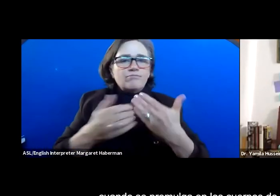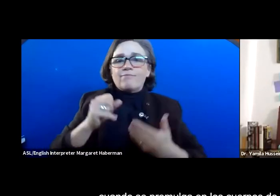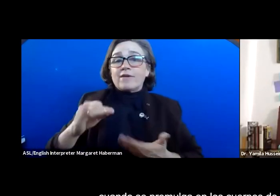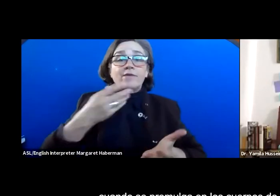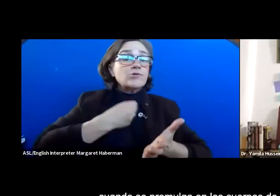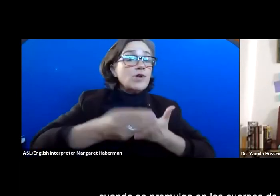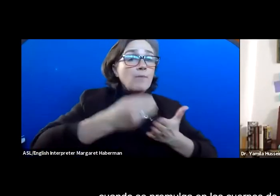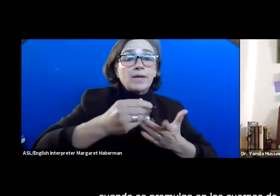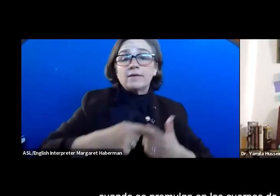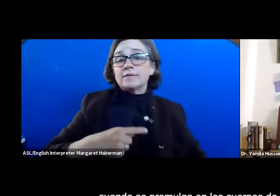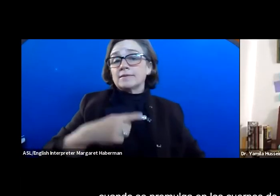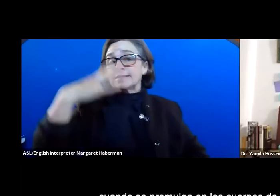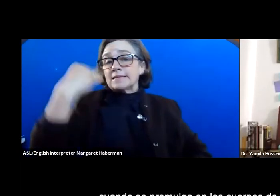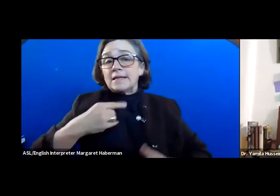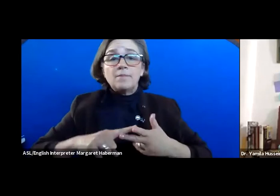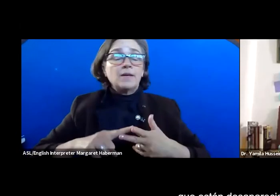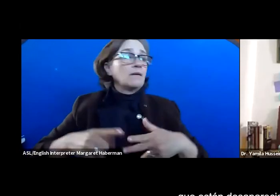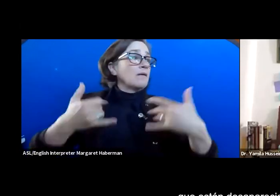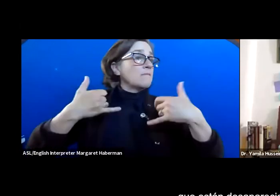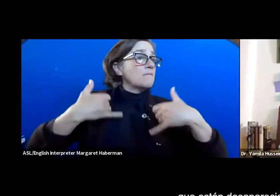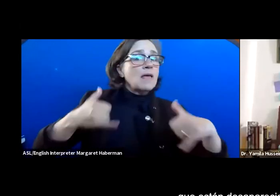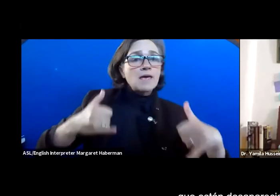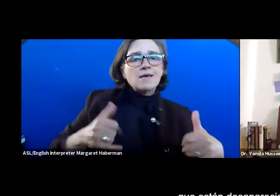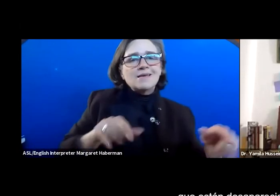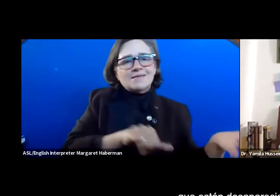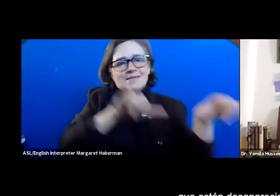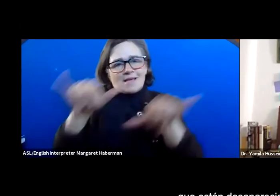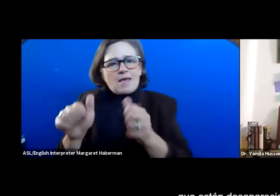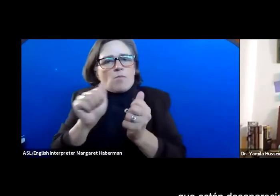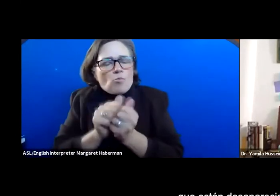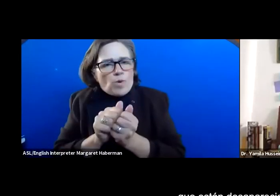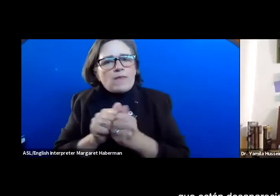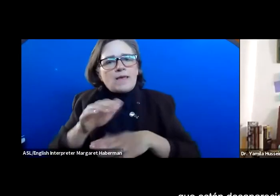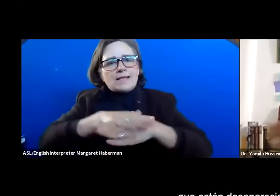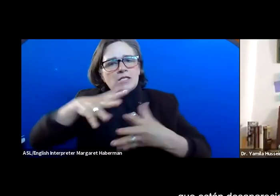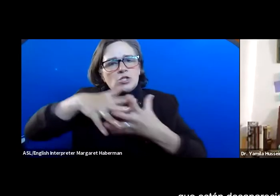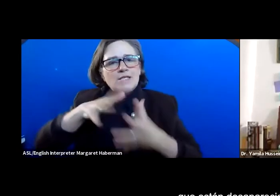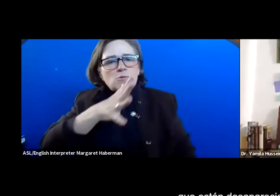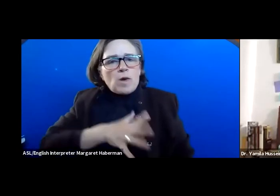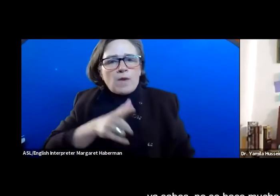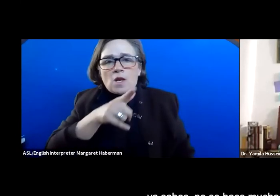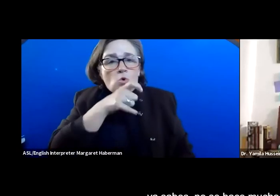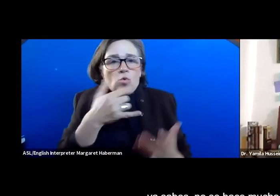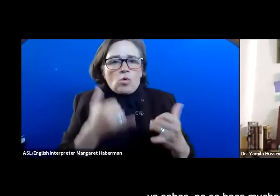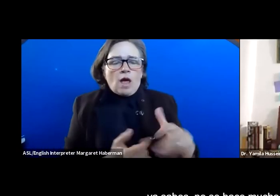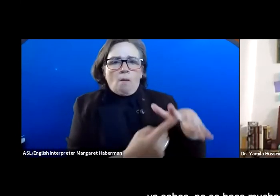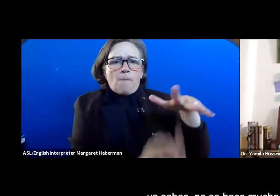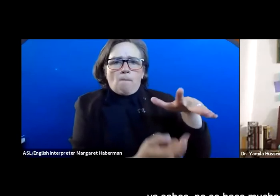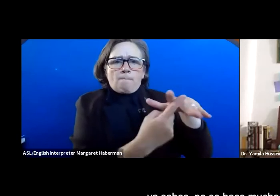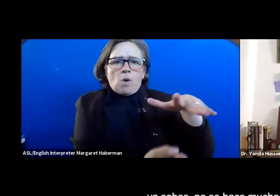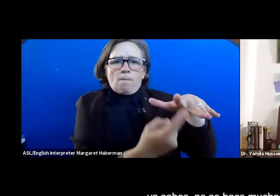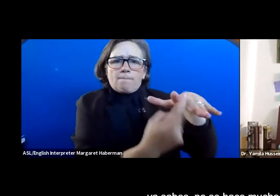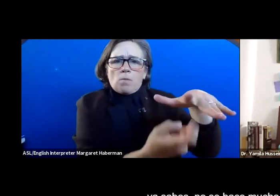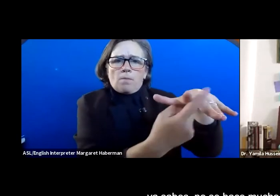on the bodies of indigenous women who are disappeared and you know, not much